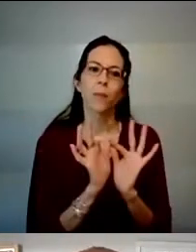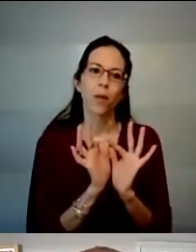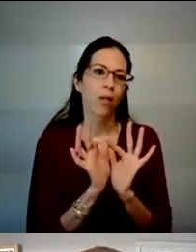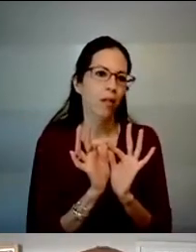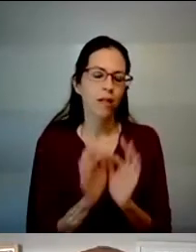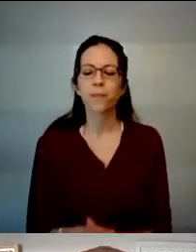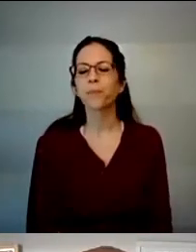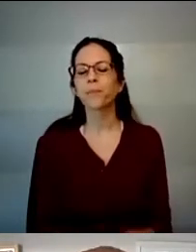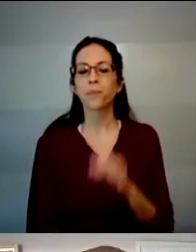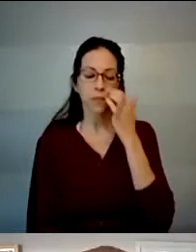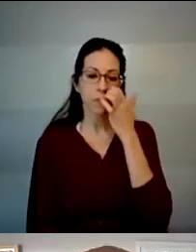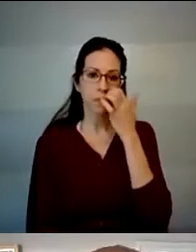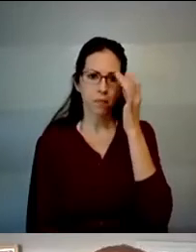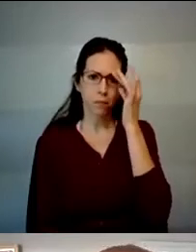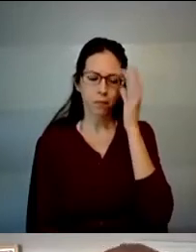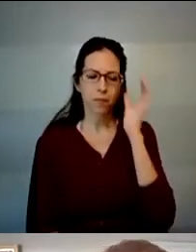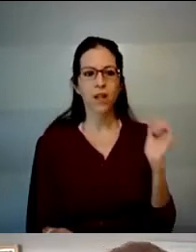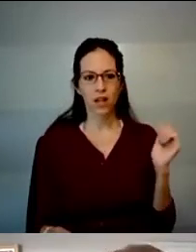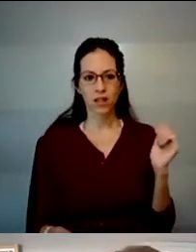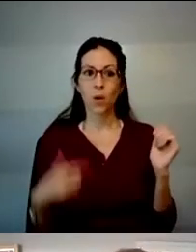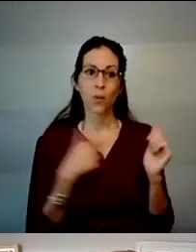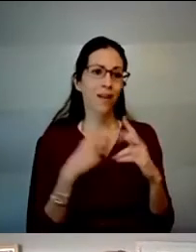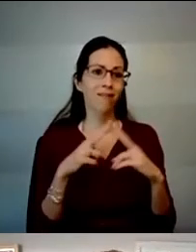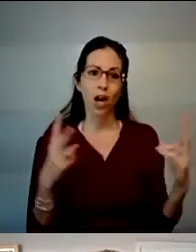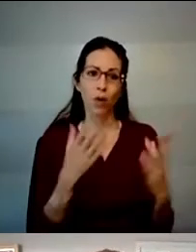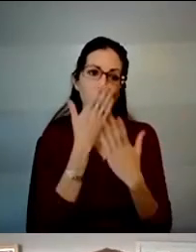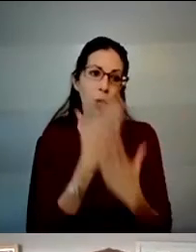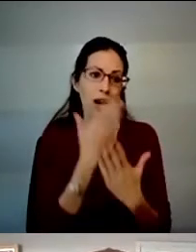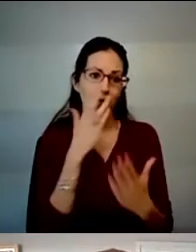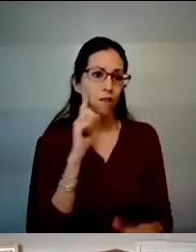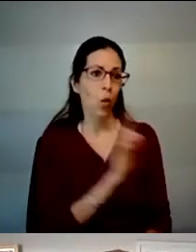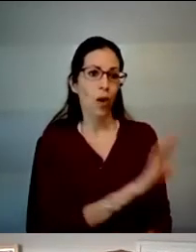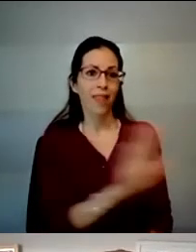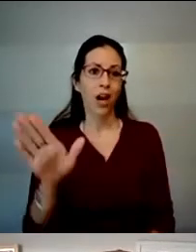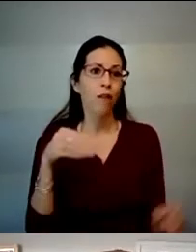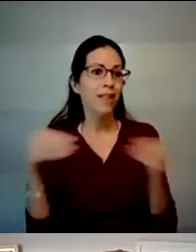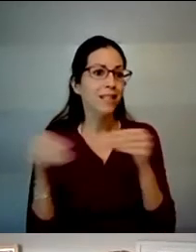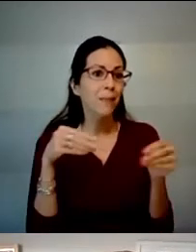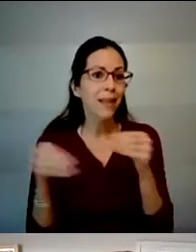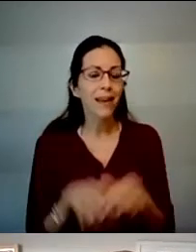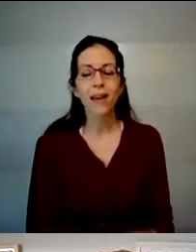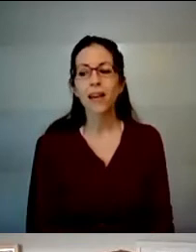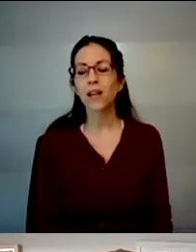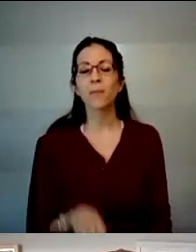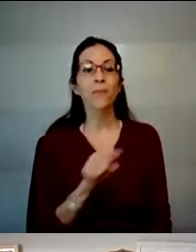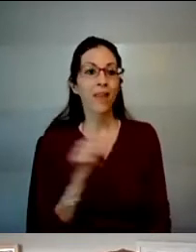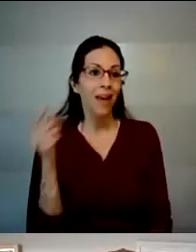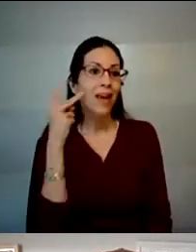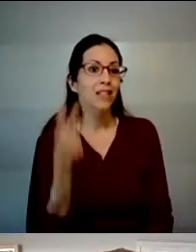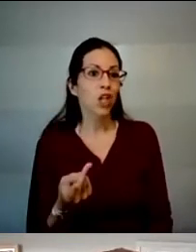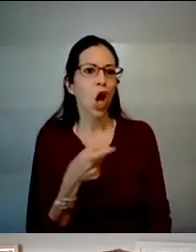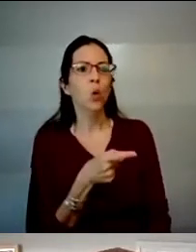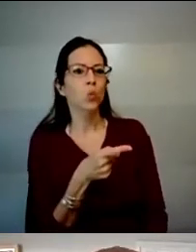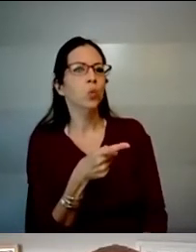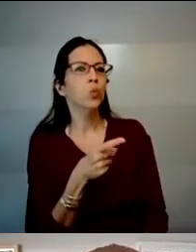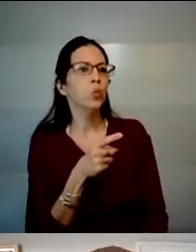And they, you know, we're grateful for their flexibility. They saw, you know, that we were having trouble and they